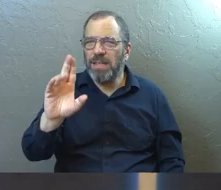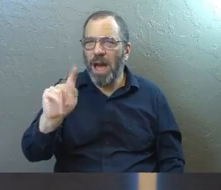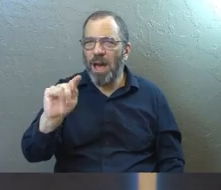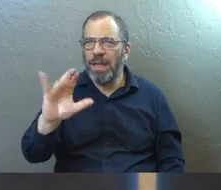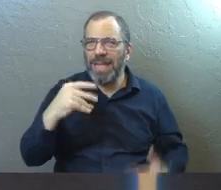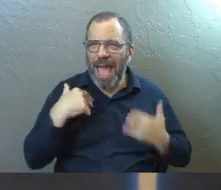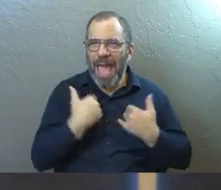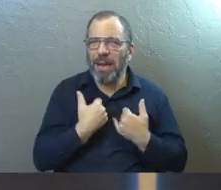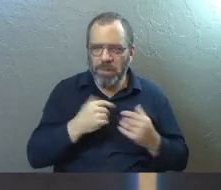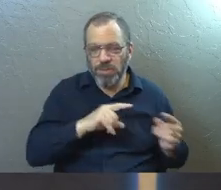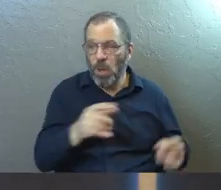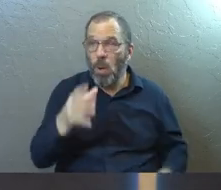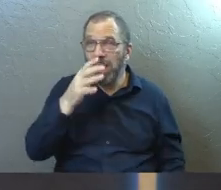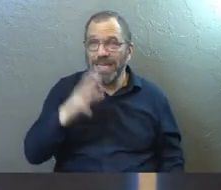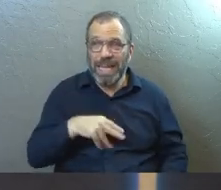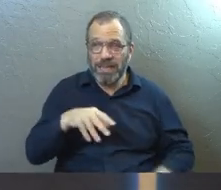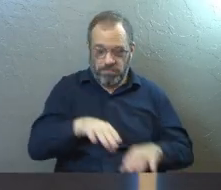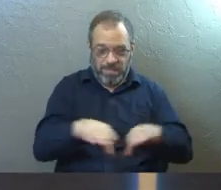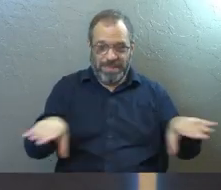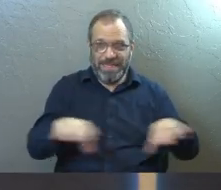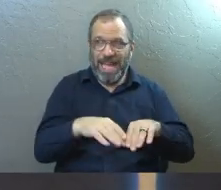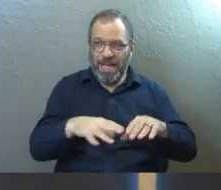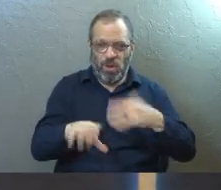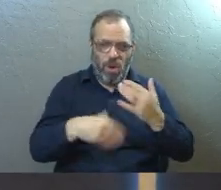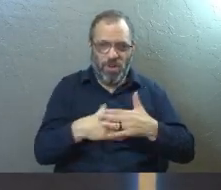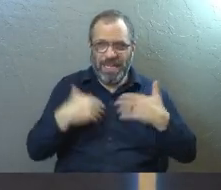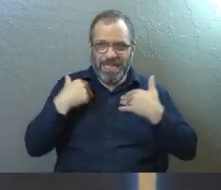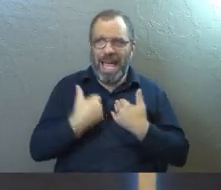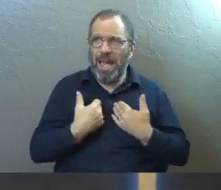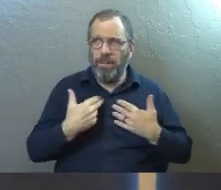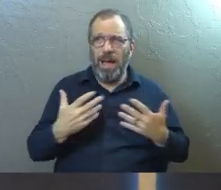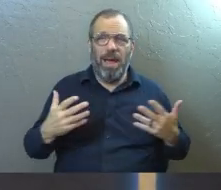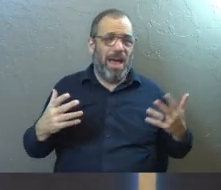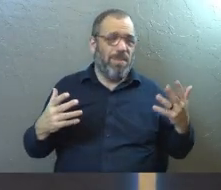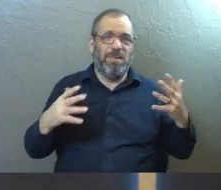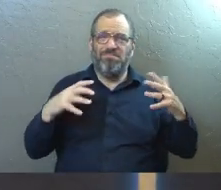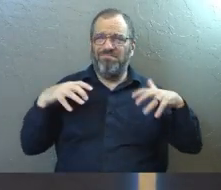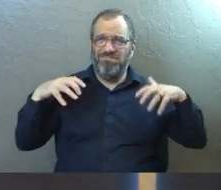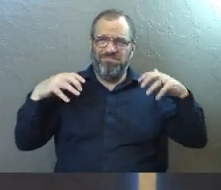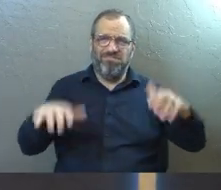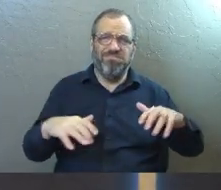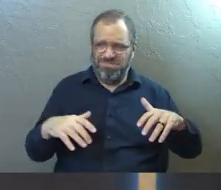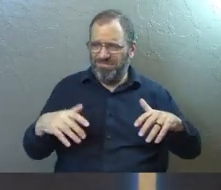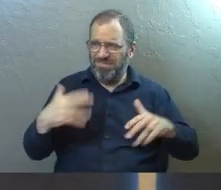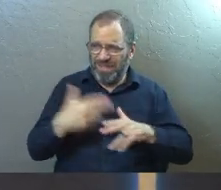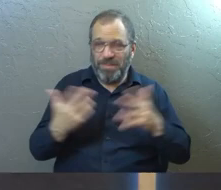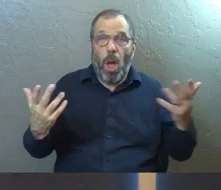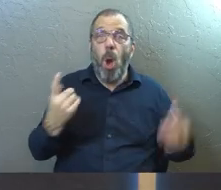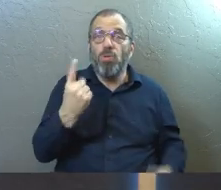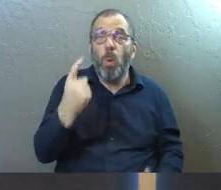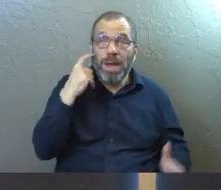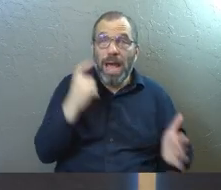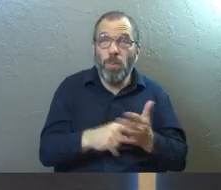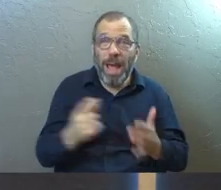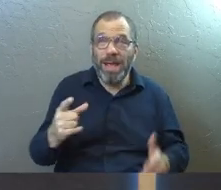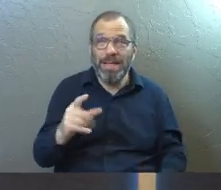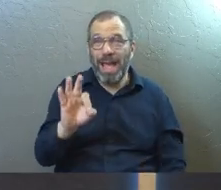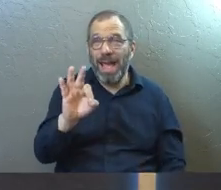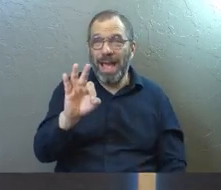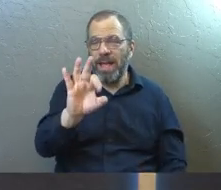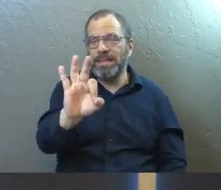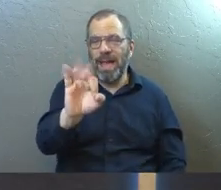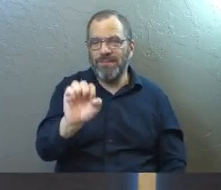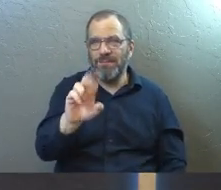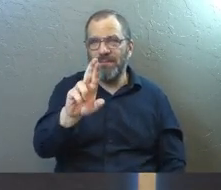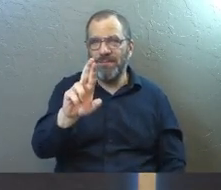there, and this lady's on the stage, and she's showing all these animals, and there's just a lot of them. I don't even know what they were. Only one I recognized was a ferret,